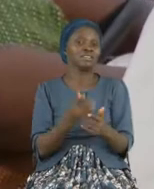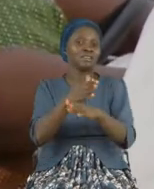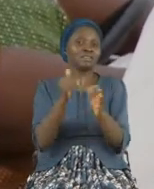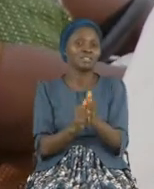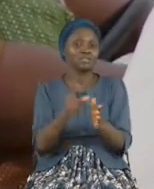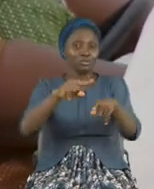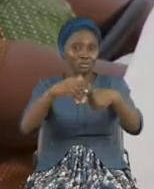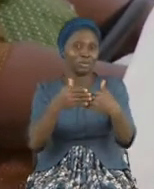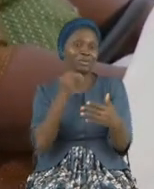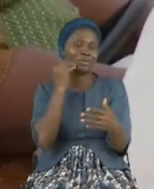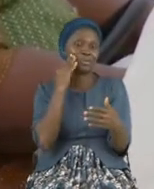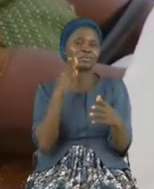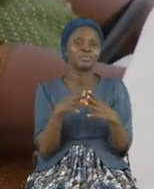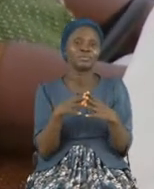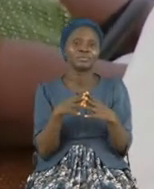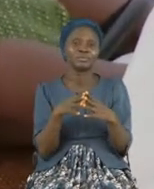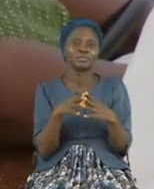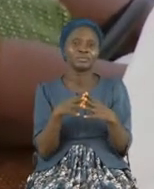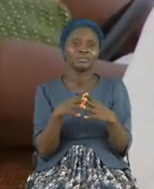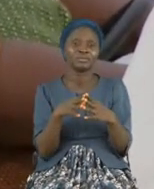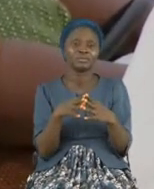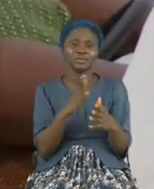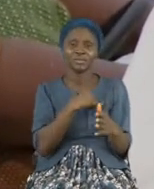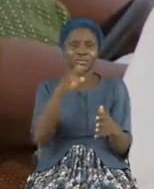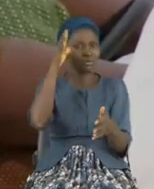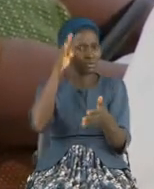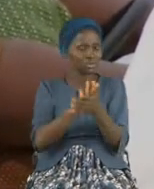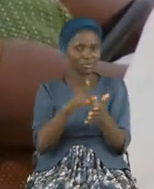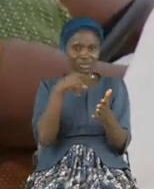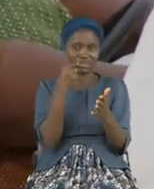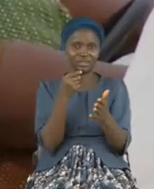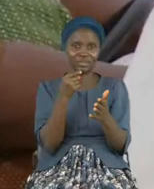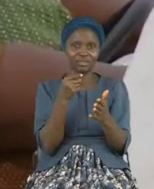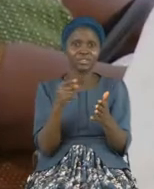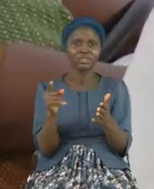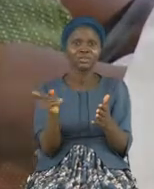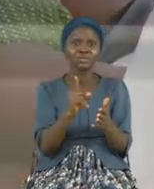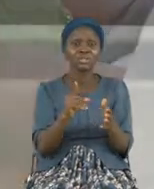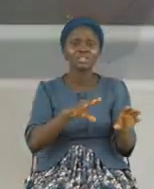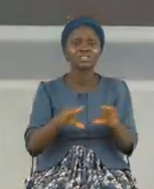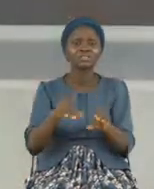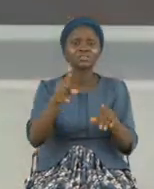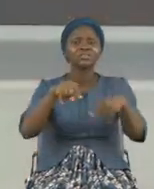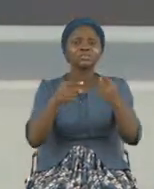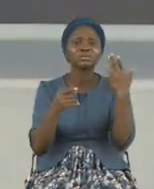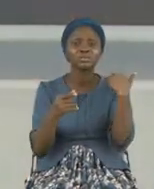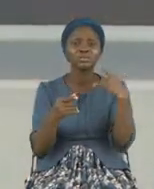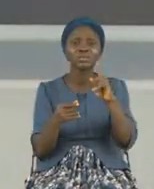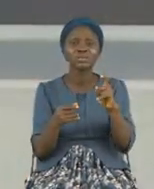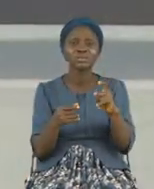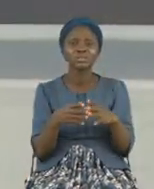home. And your husband said, where have you been? Where did you send